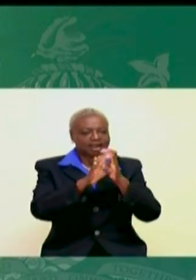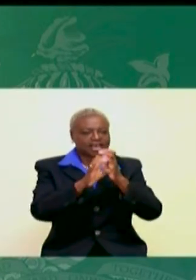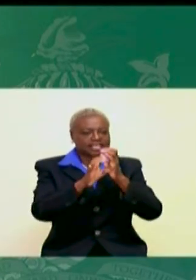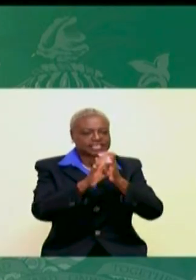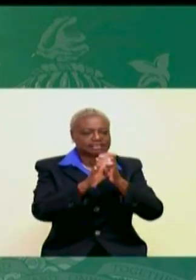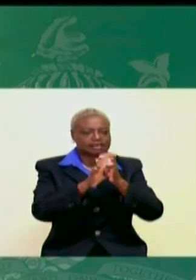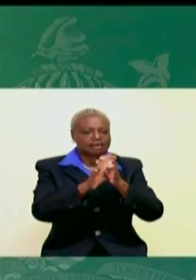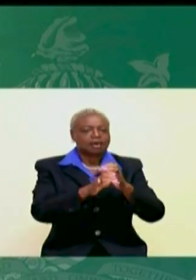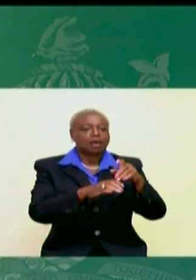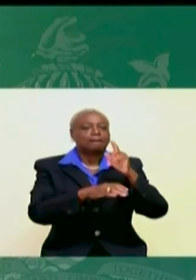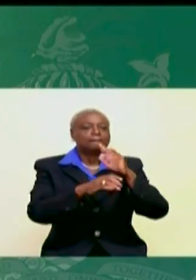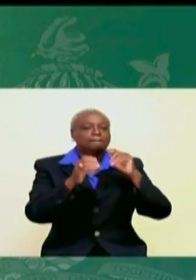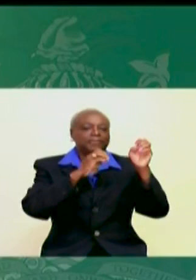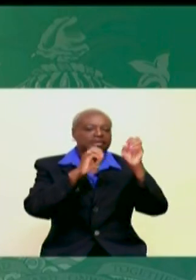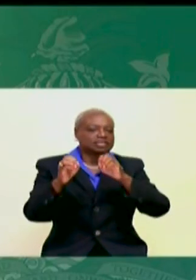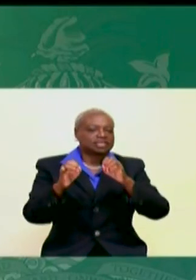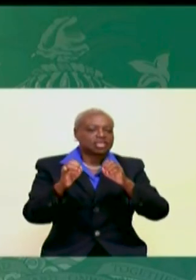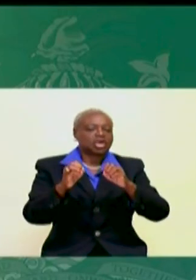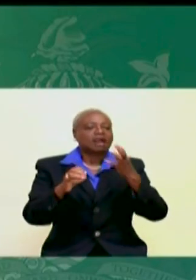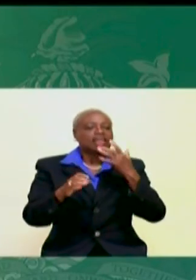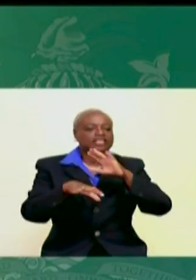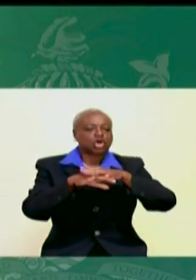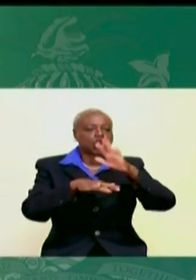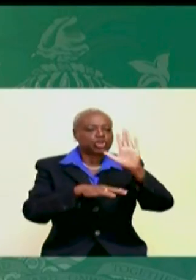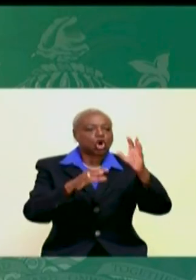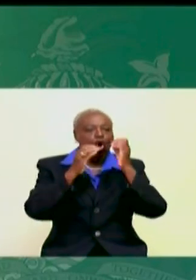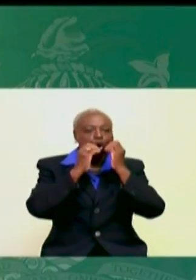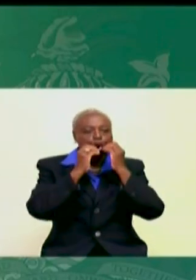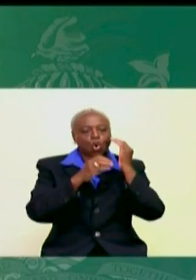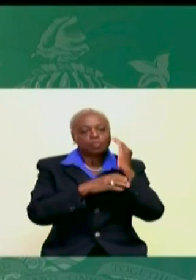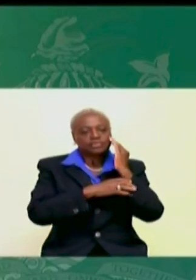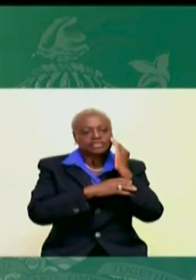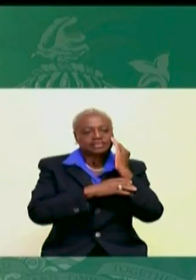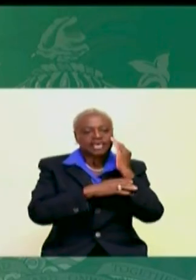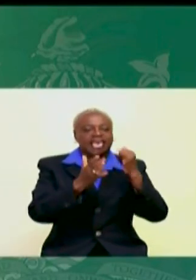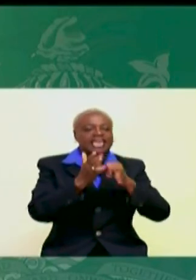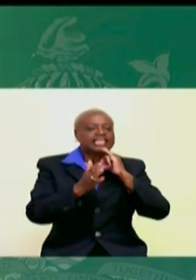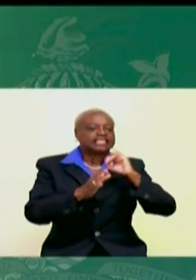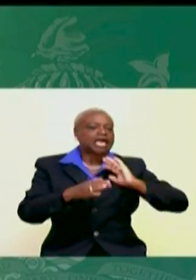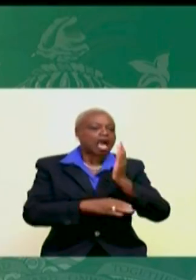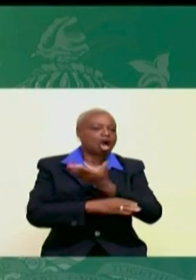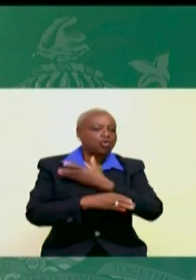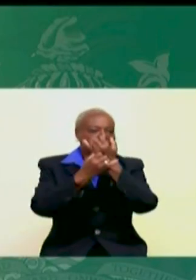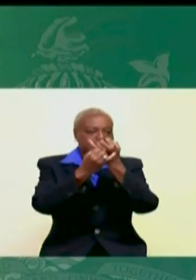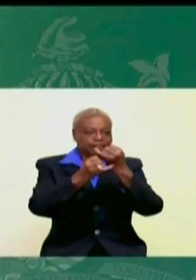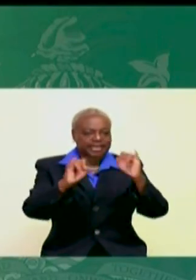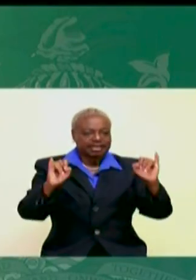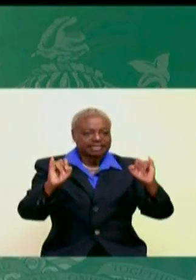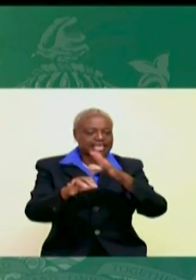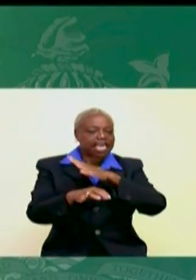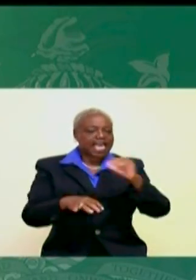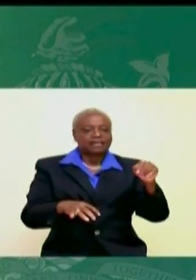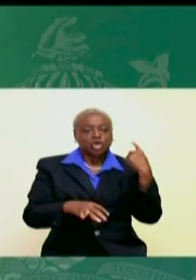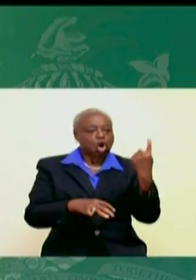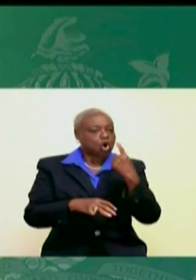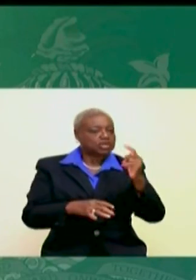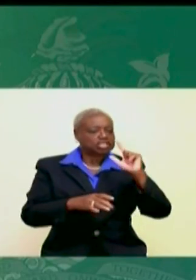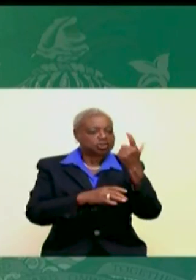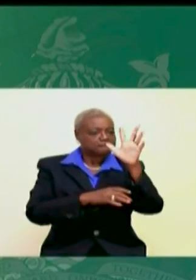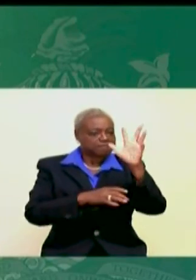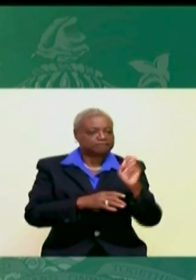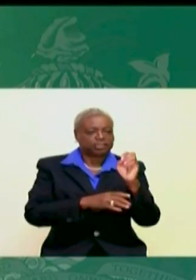and wear your 50th paraphernalia with pride. It's our independence, and we only turn 50